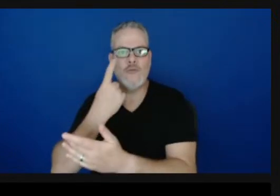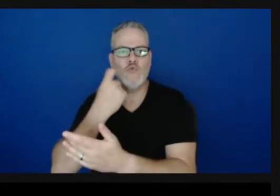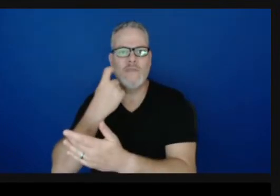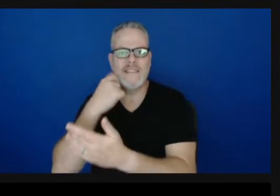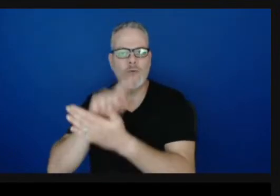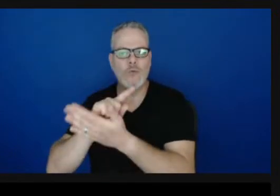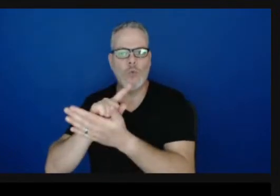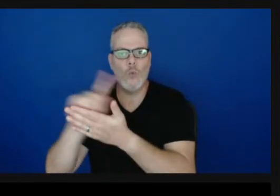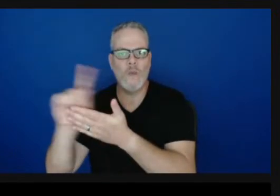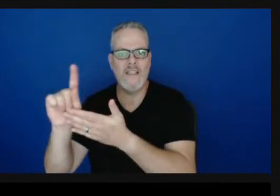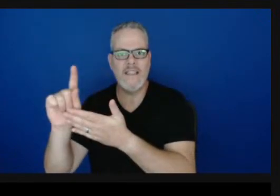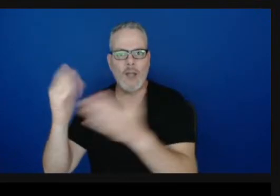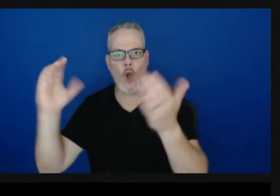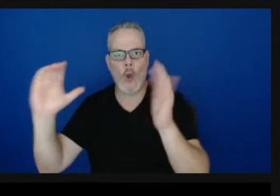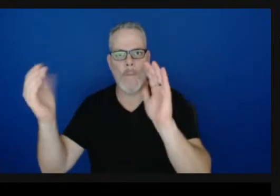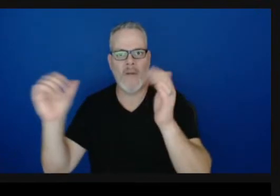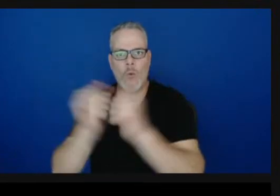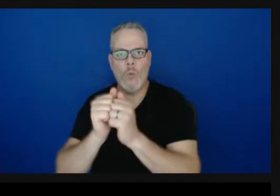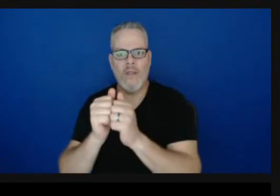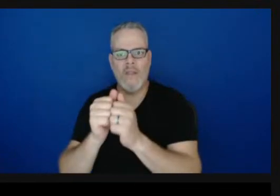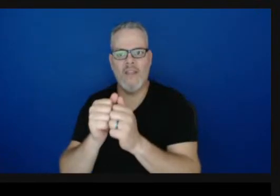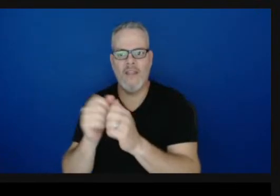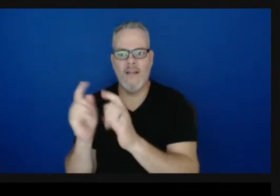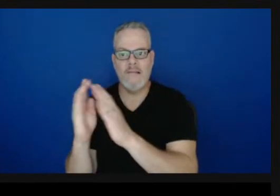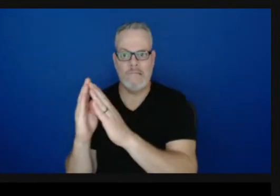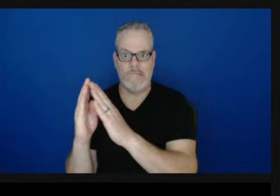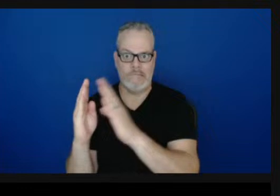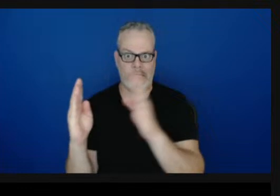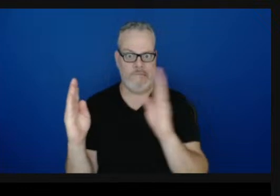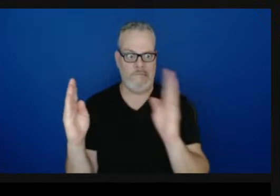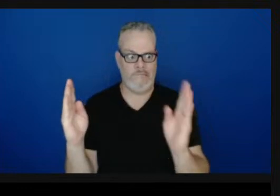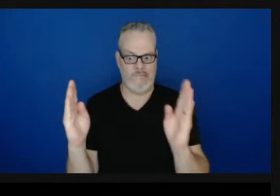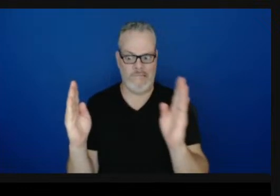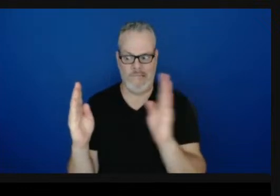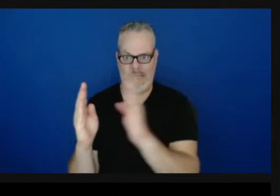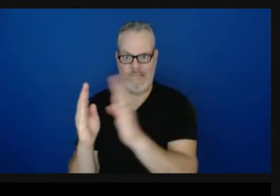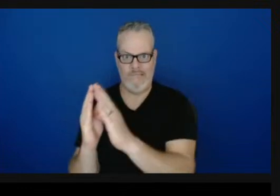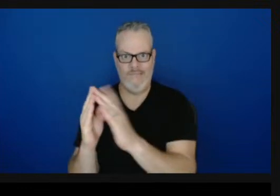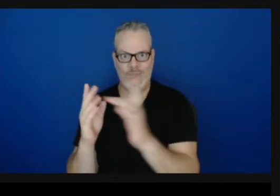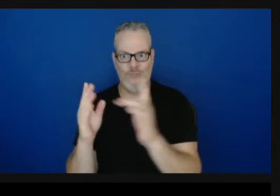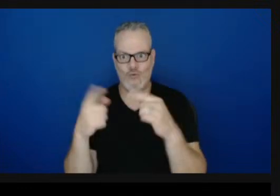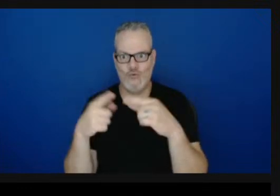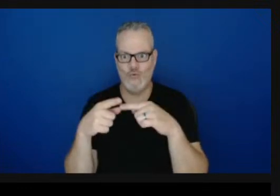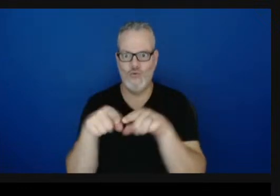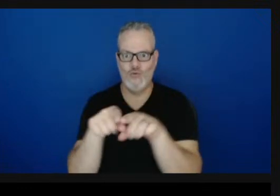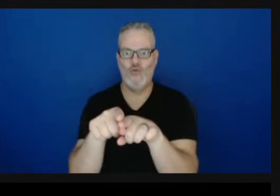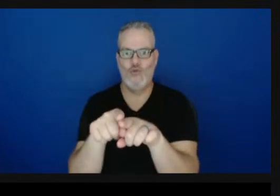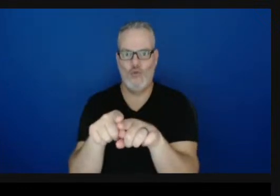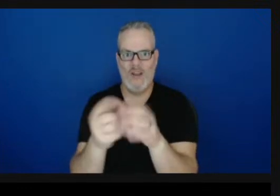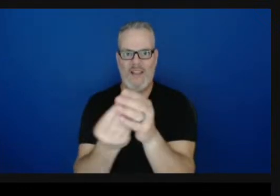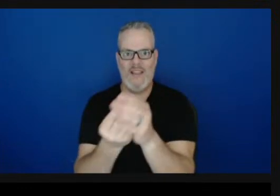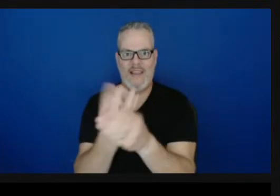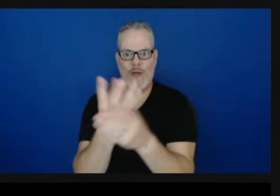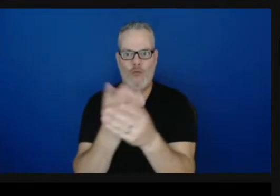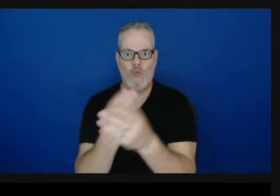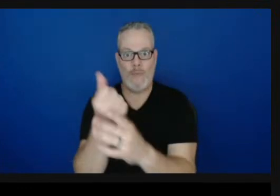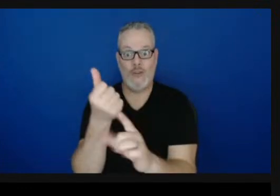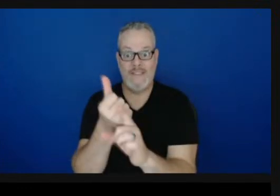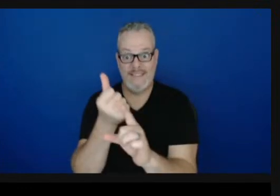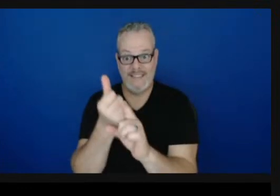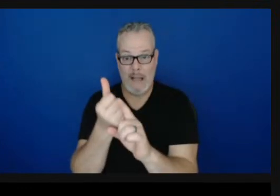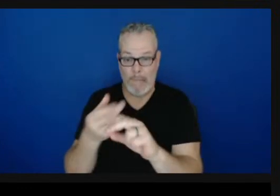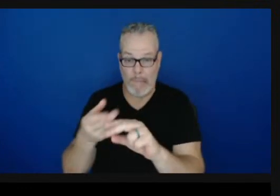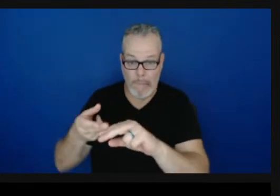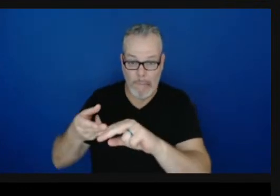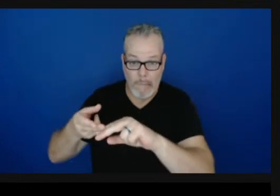compared to the earthquakes we had during that event, during the eruption itself right here, and the buildup to